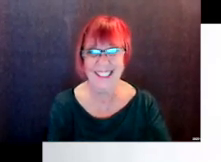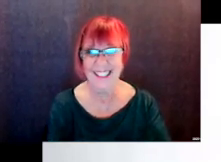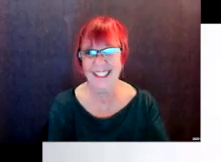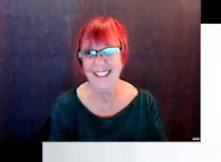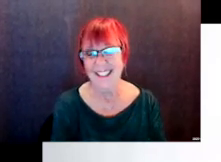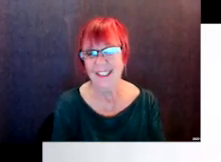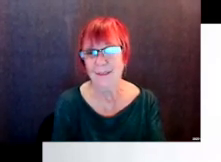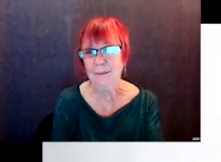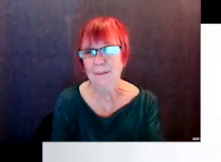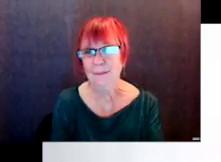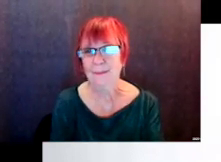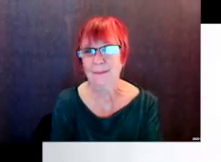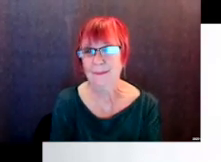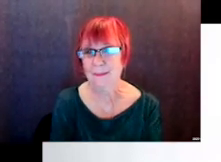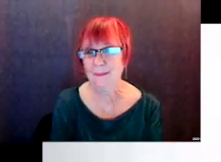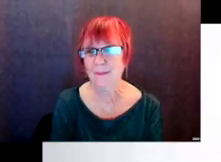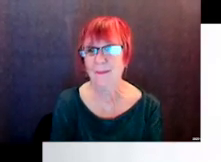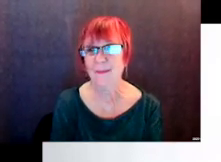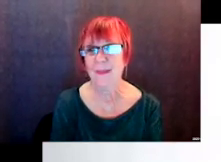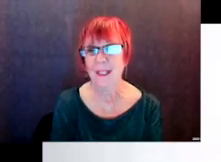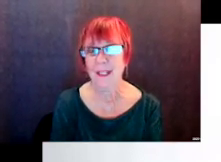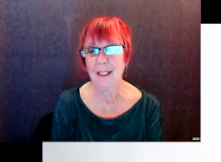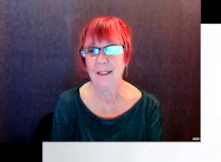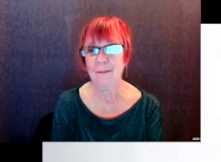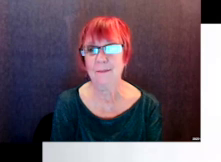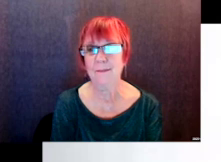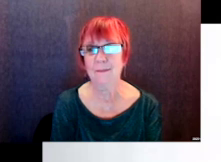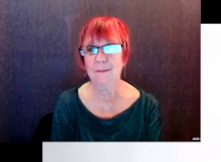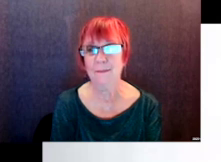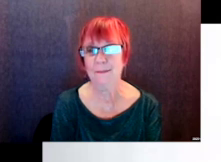have any topic ideas you want to bring up.